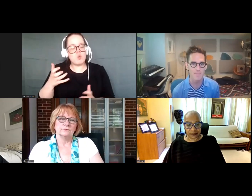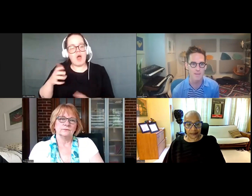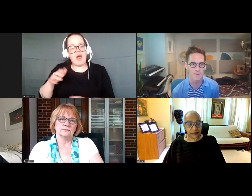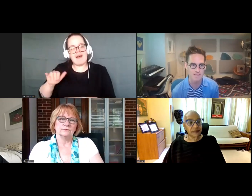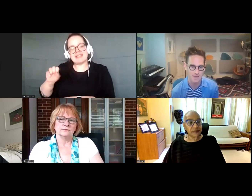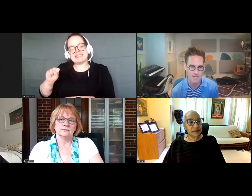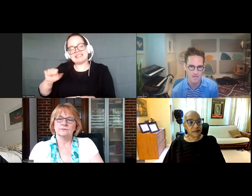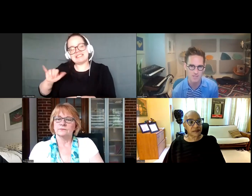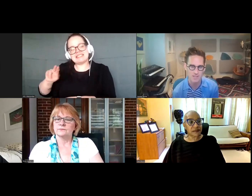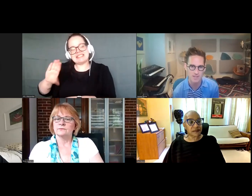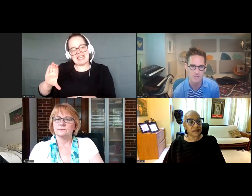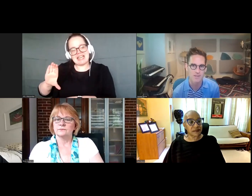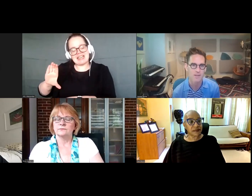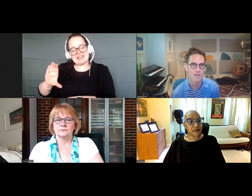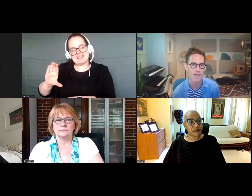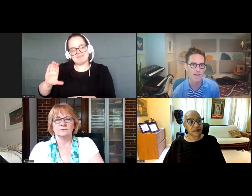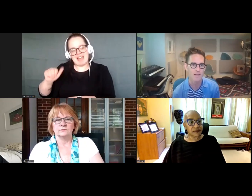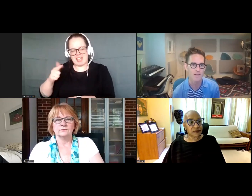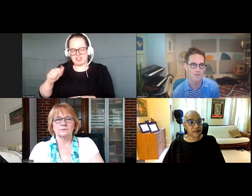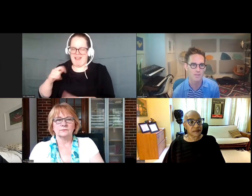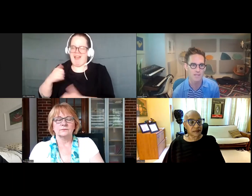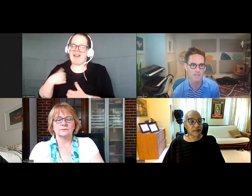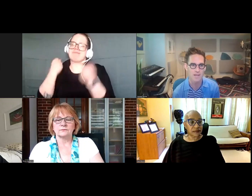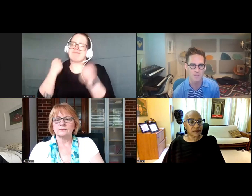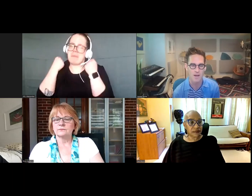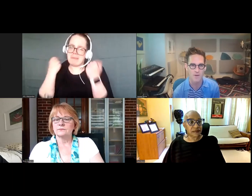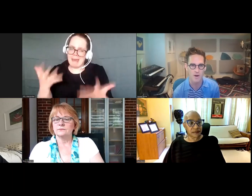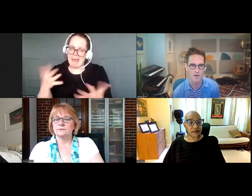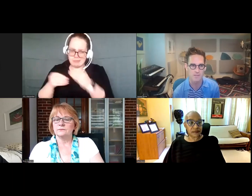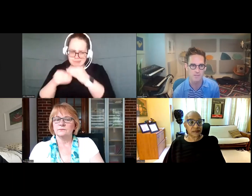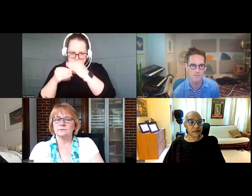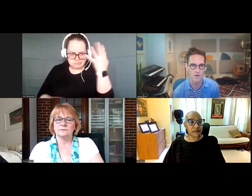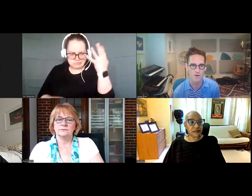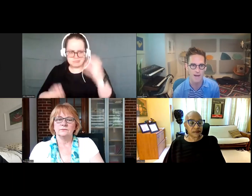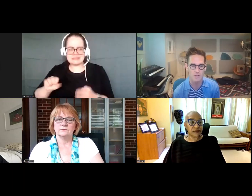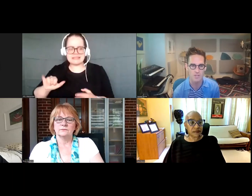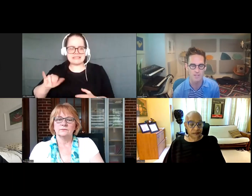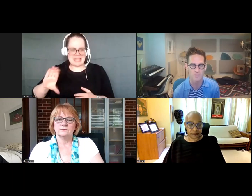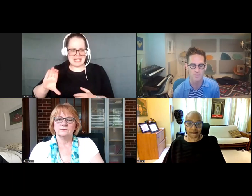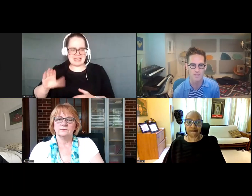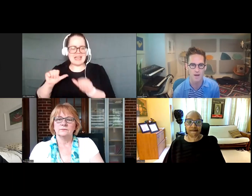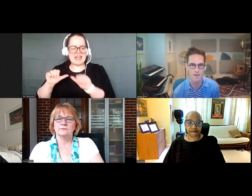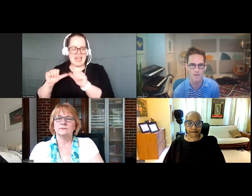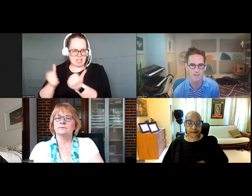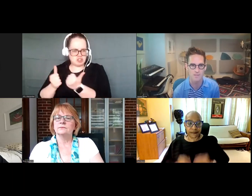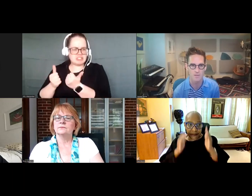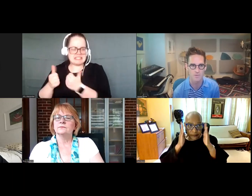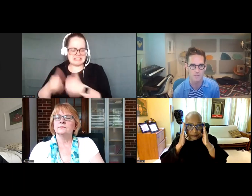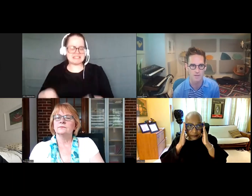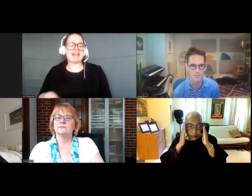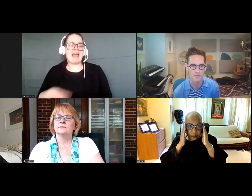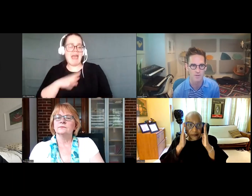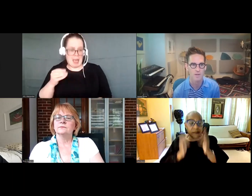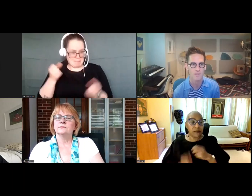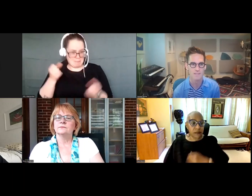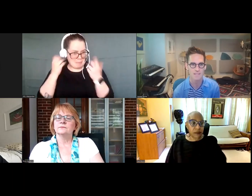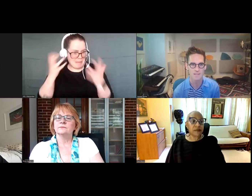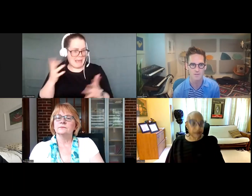many, many, many, many sync agencies. And these days, a lot of artists are actually doing